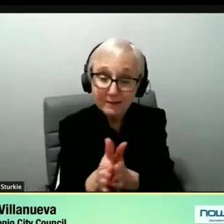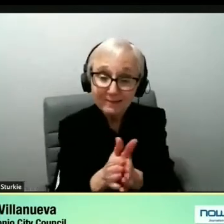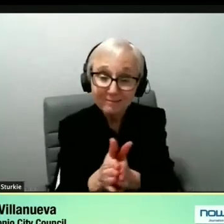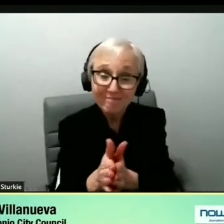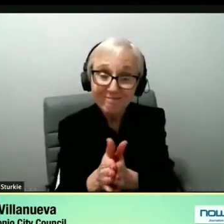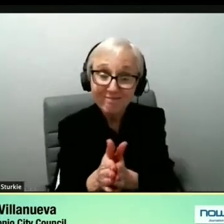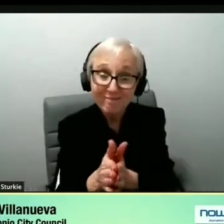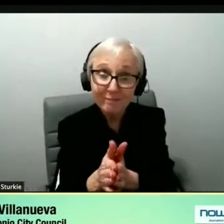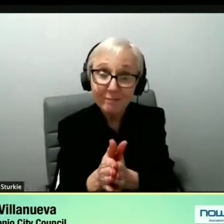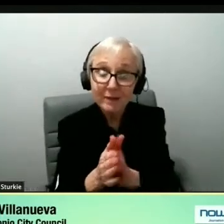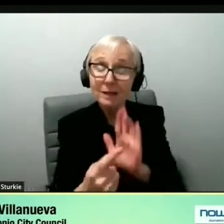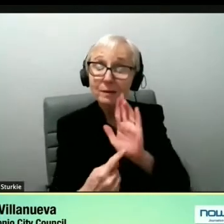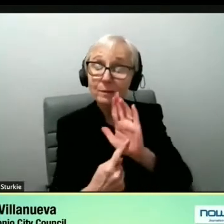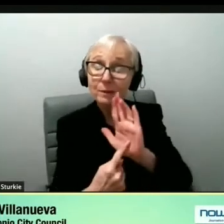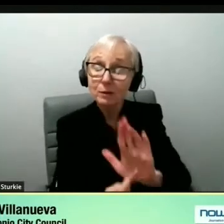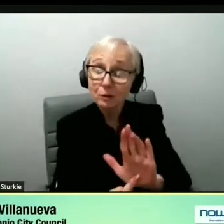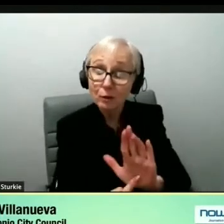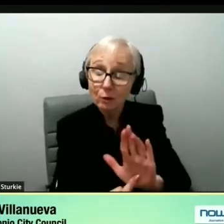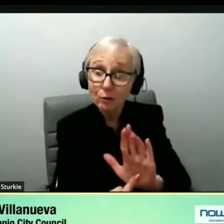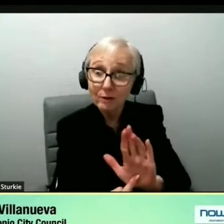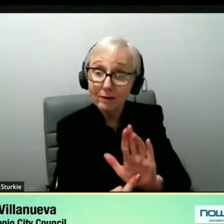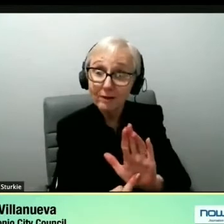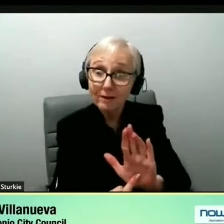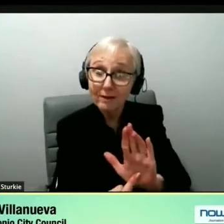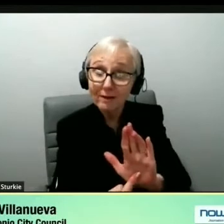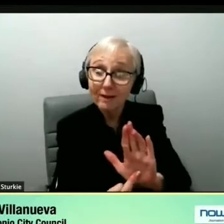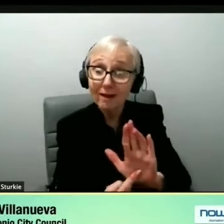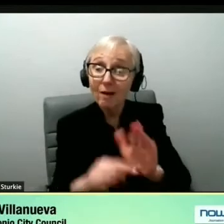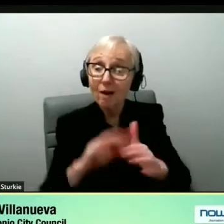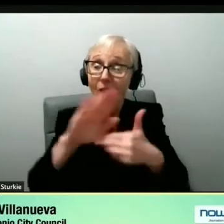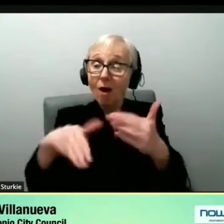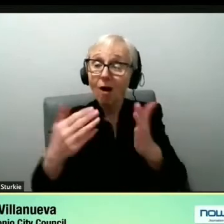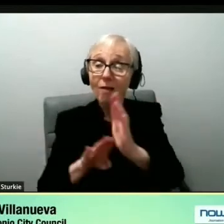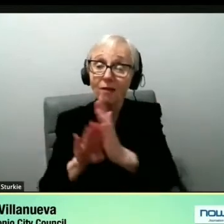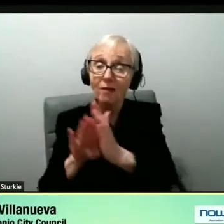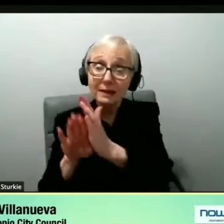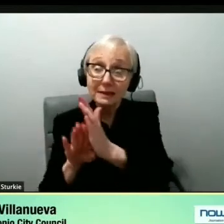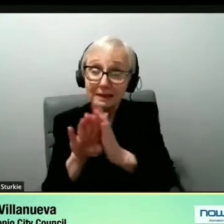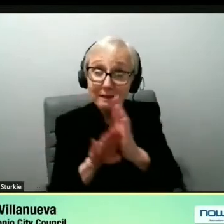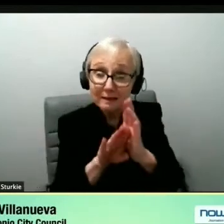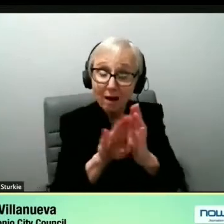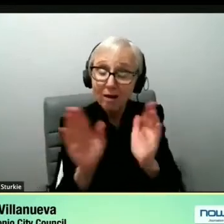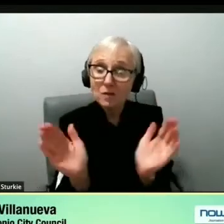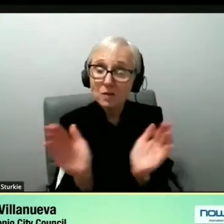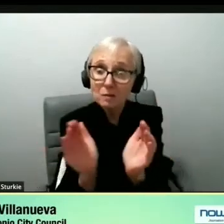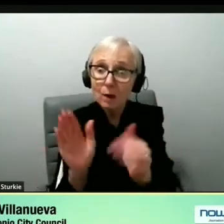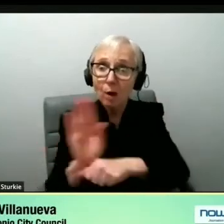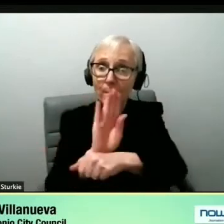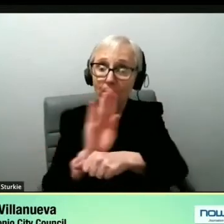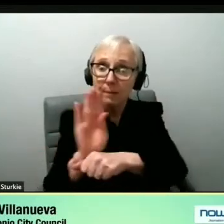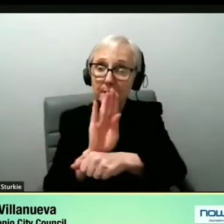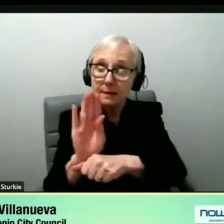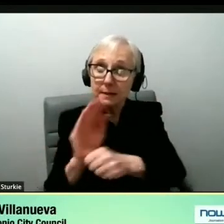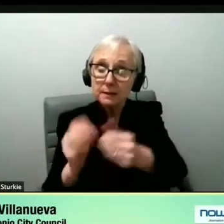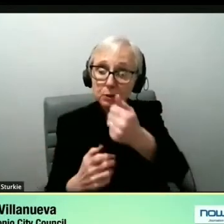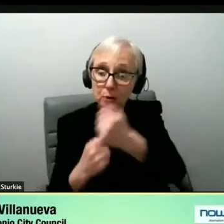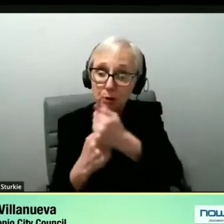has been displayed through all of the development, all of the small business support